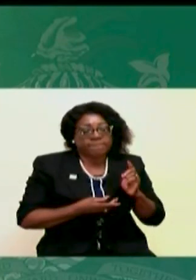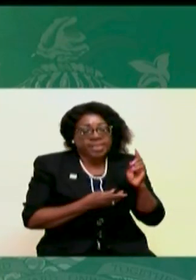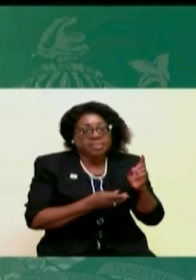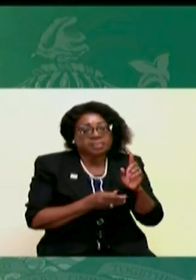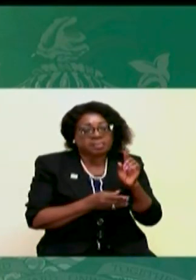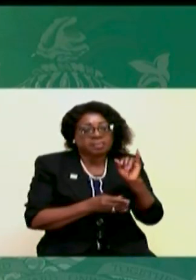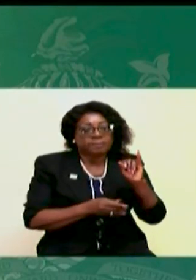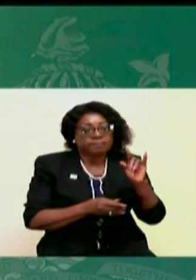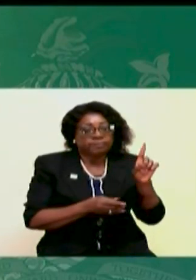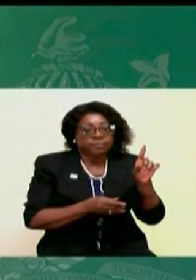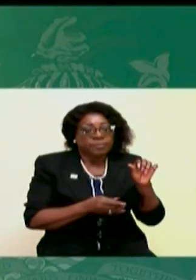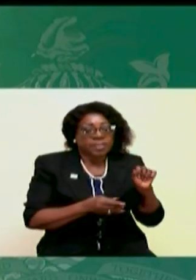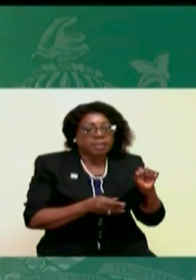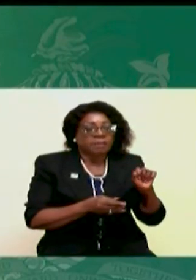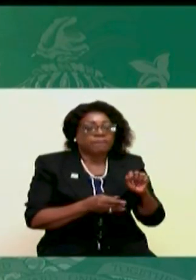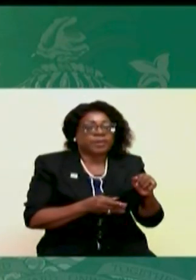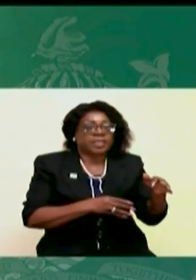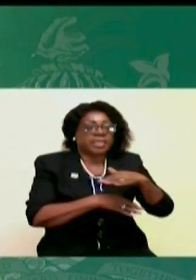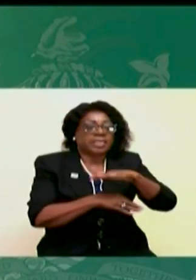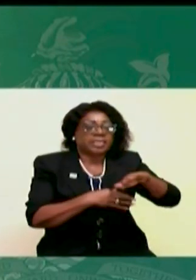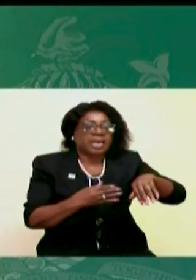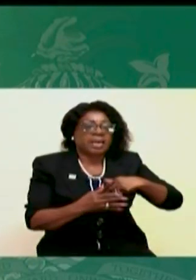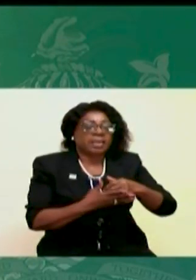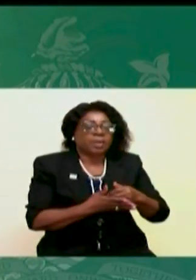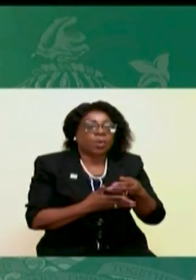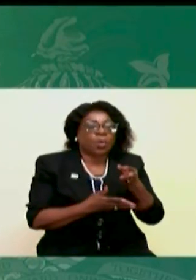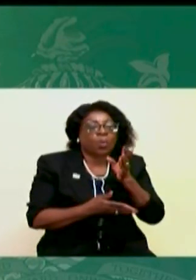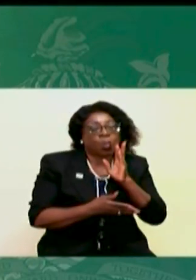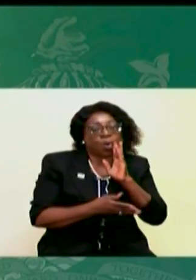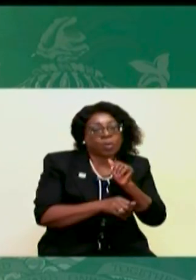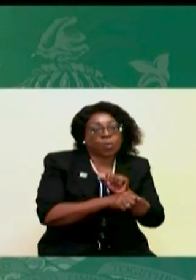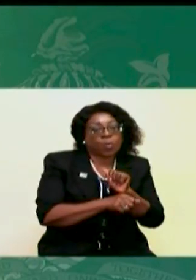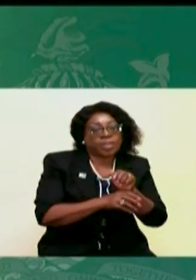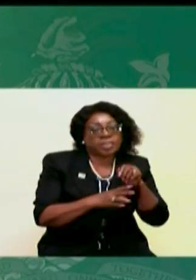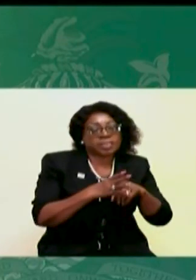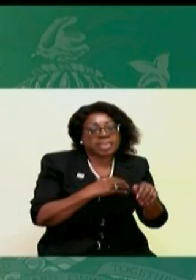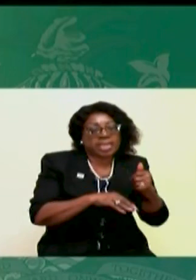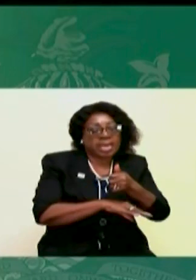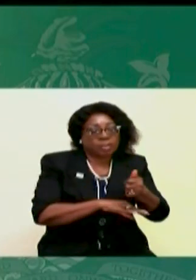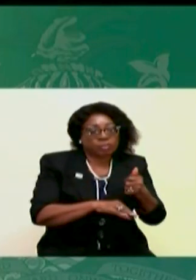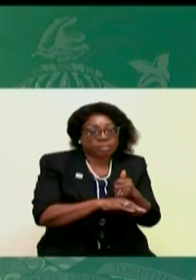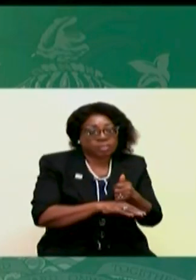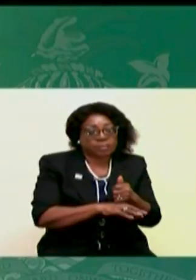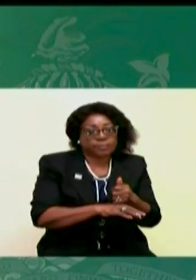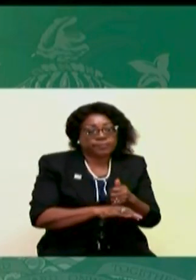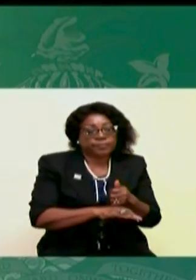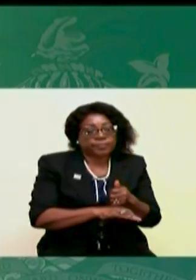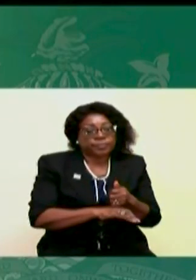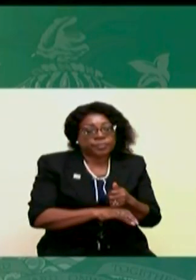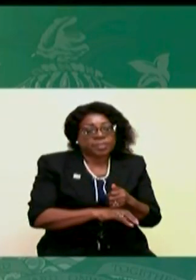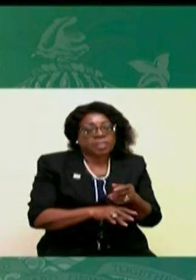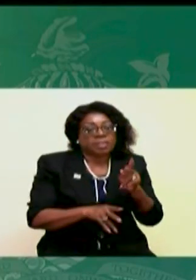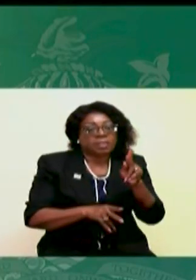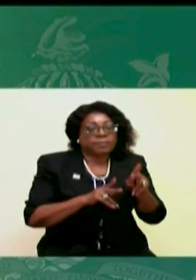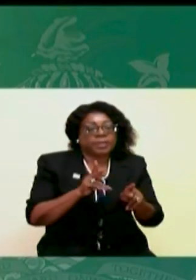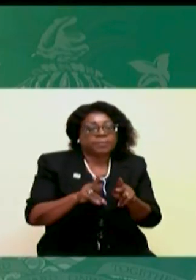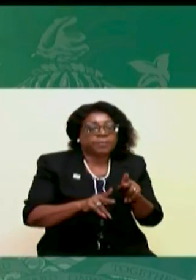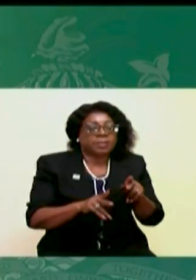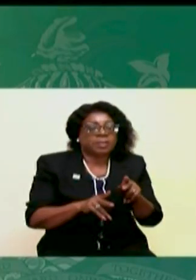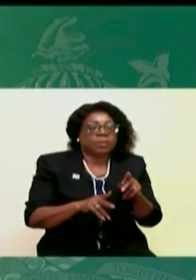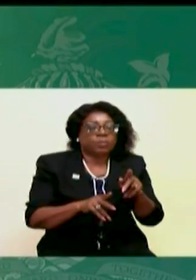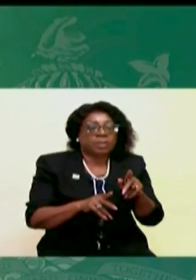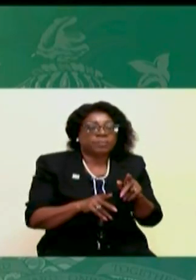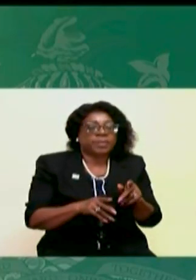water distribution system in Mangrove Key and extensions to the newer areas. The residents will be relieved to